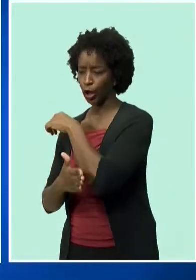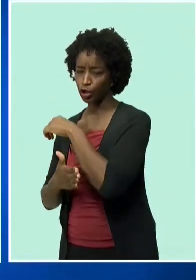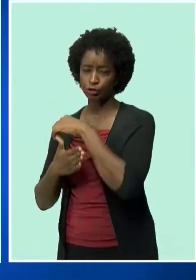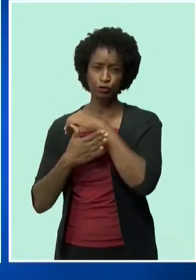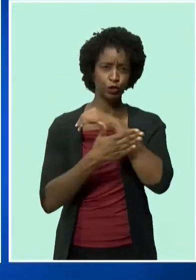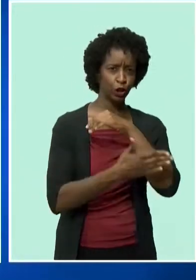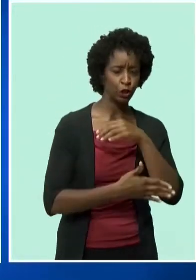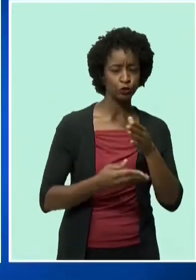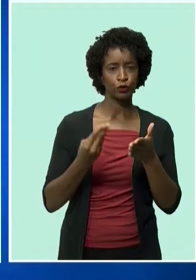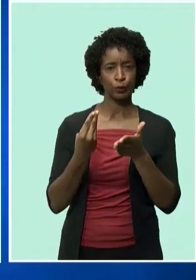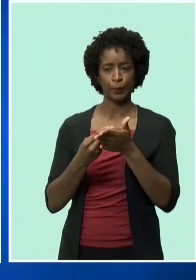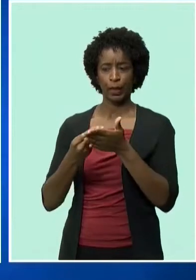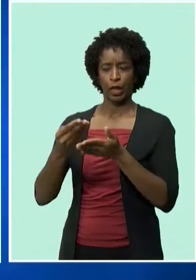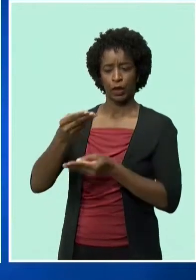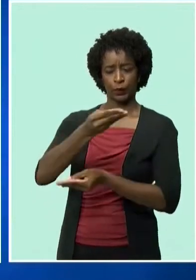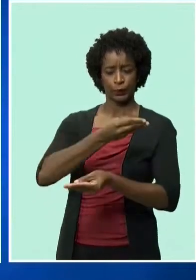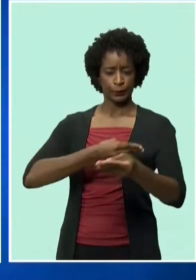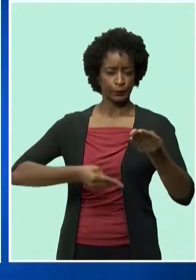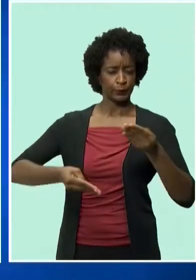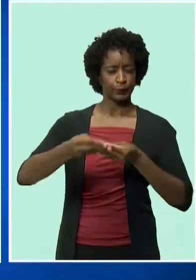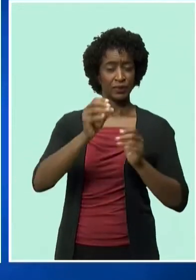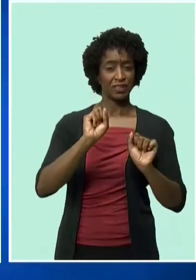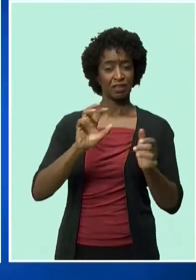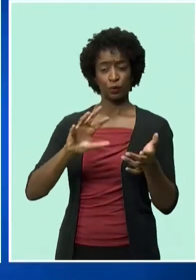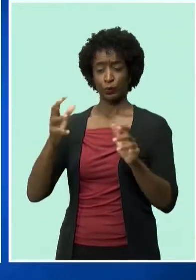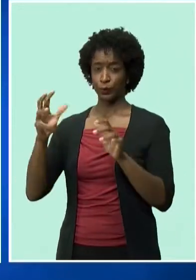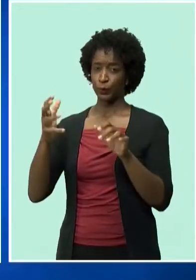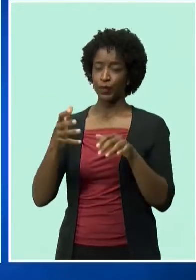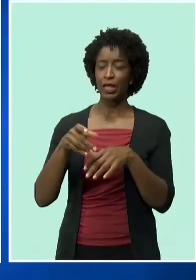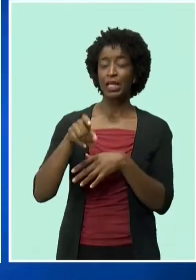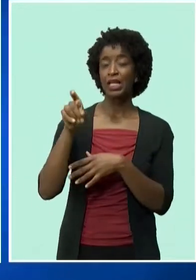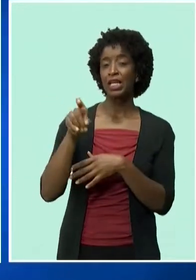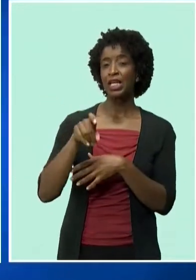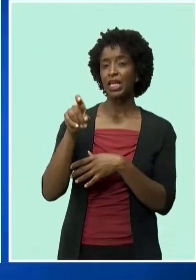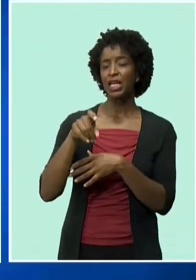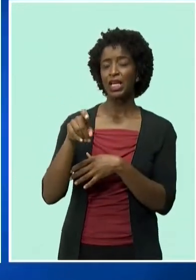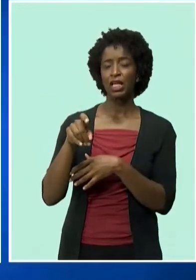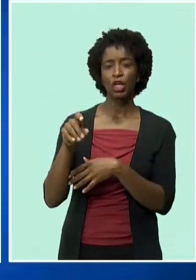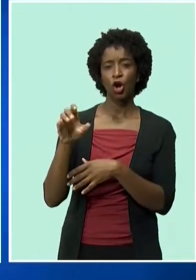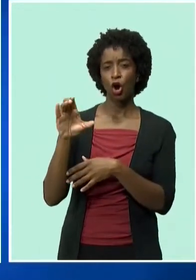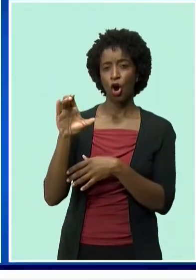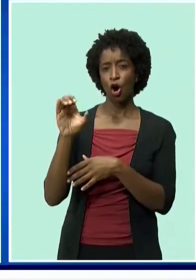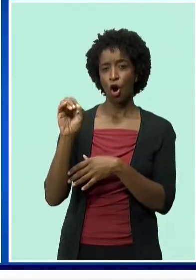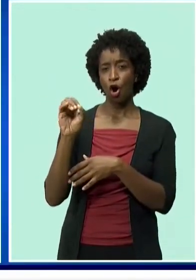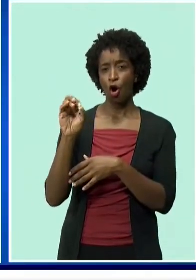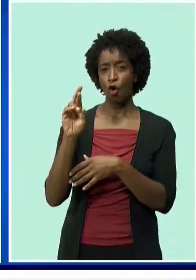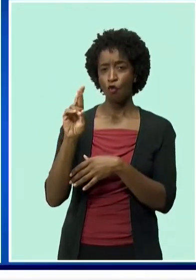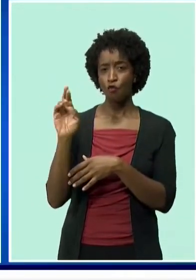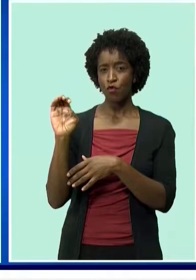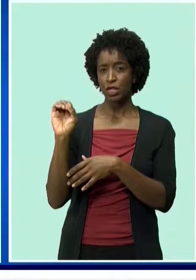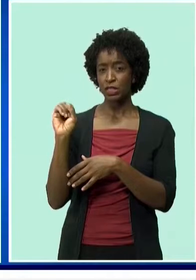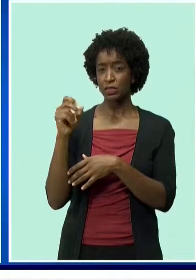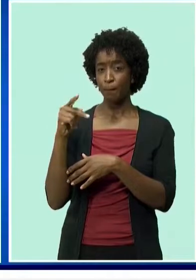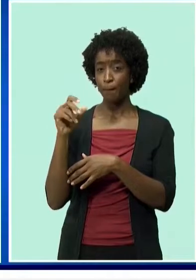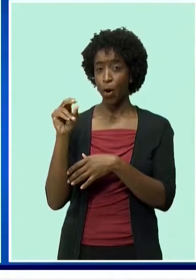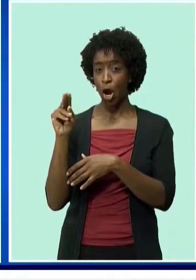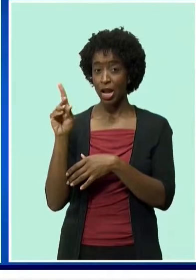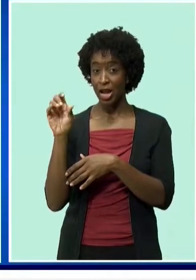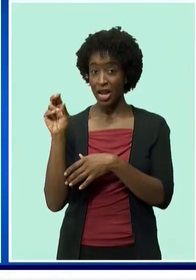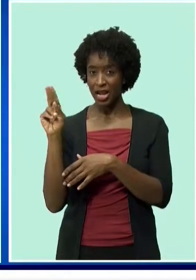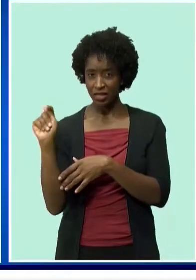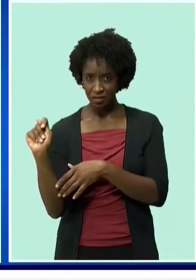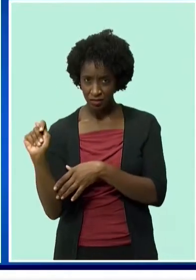the correspondent banking relationships and correspondent banking corridors and services that we rely on. The correspondent